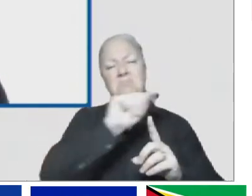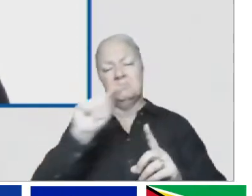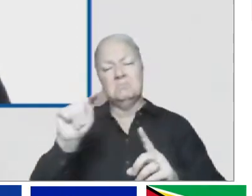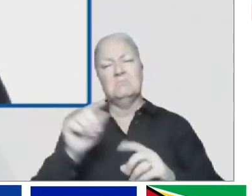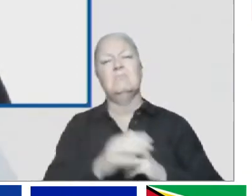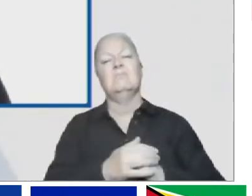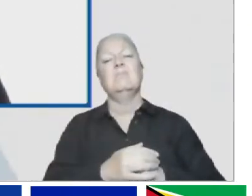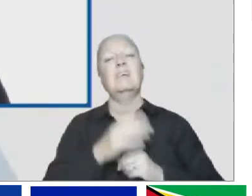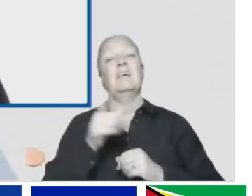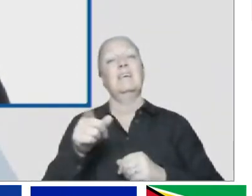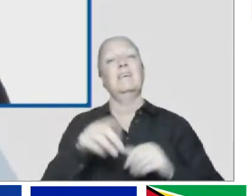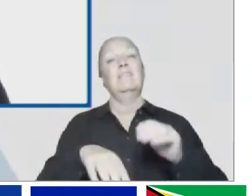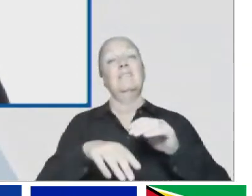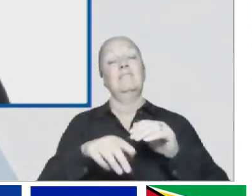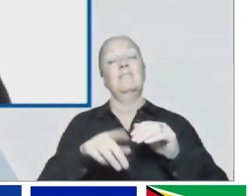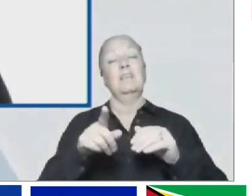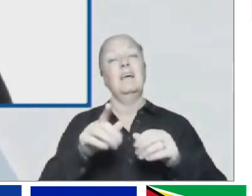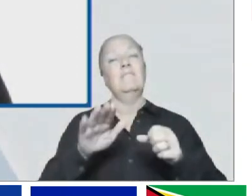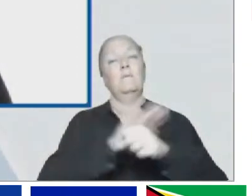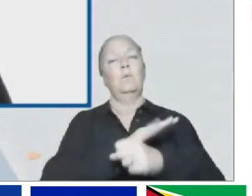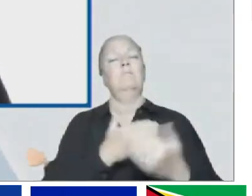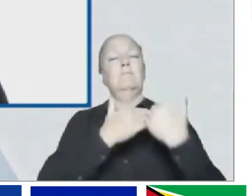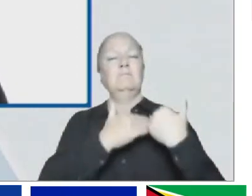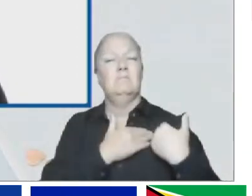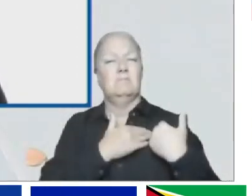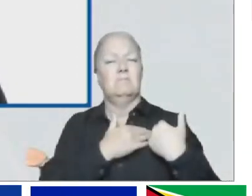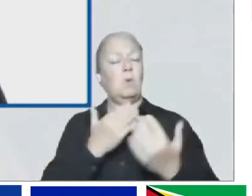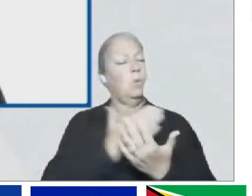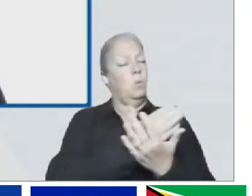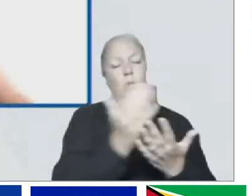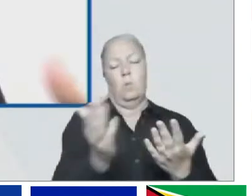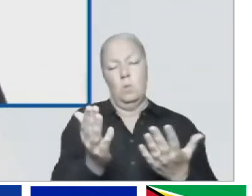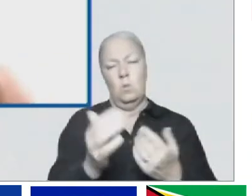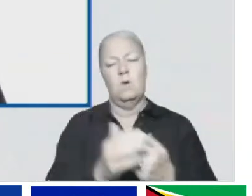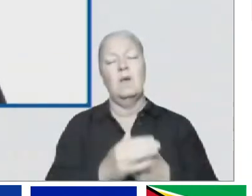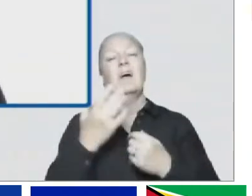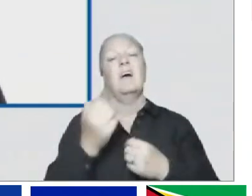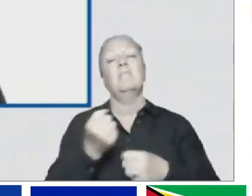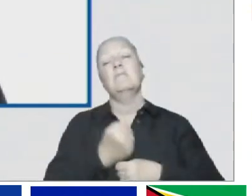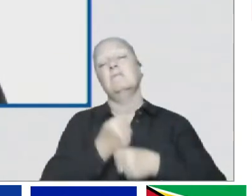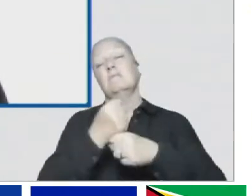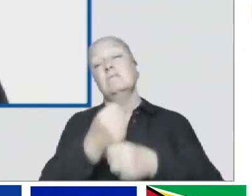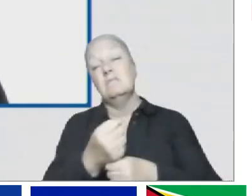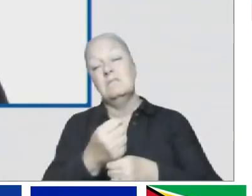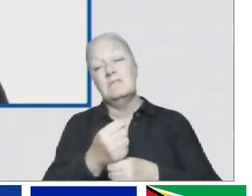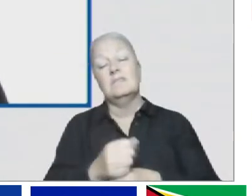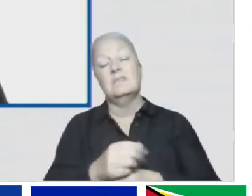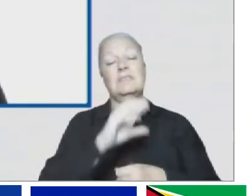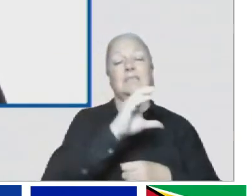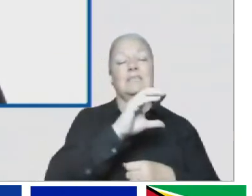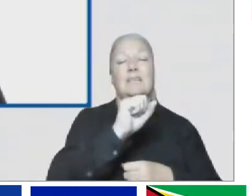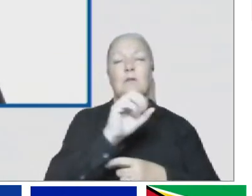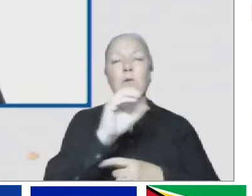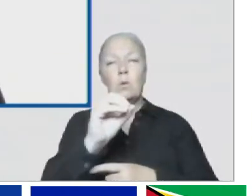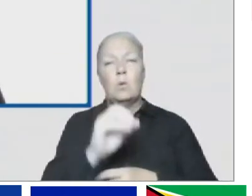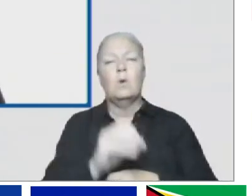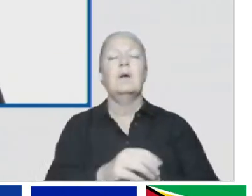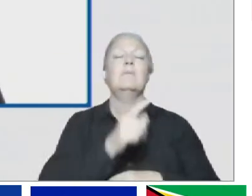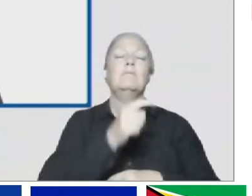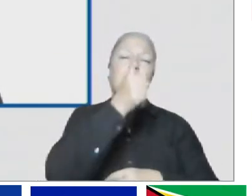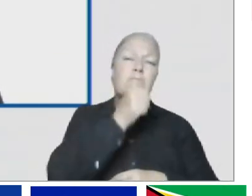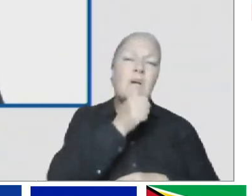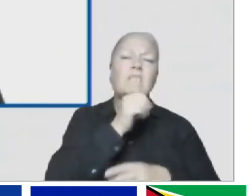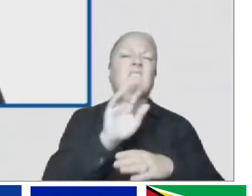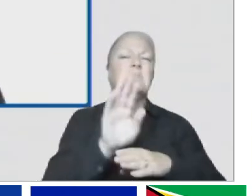sectors. And the team also includes representatives from civil society, from the private sector. There's also the National